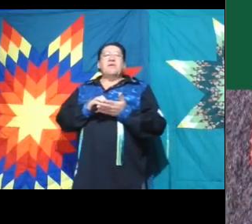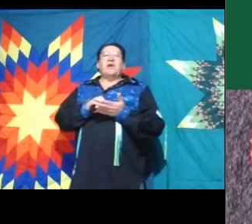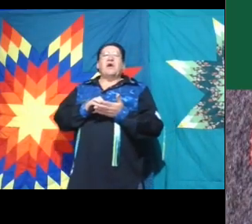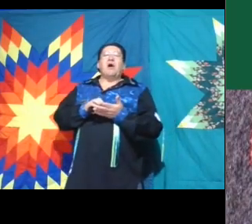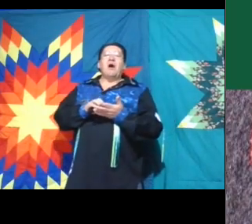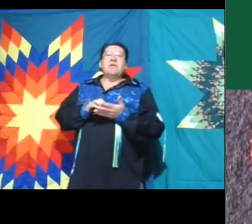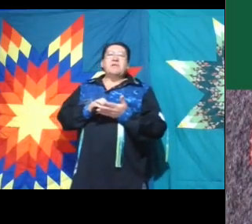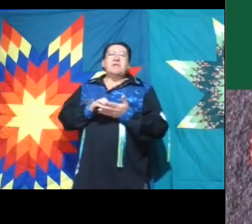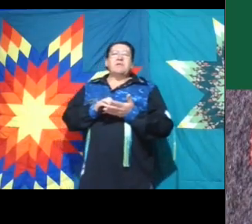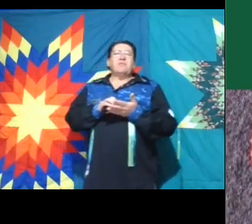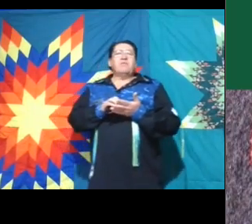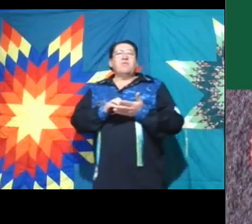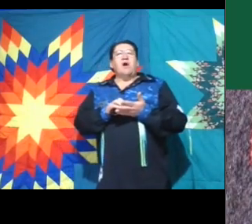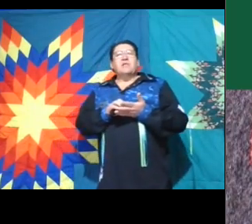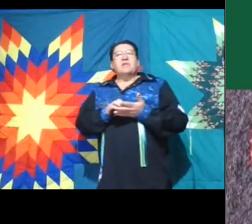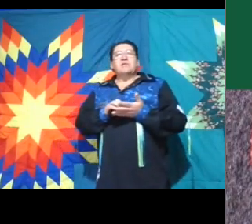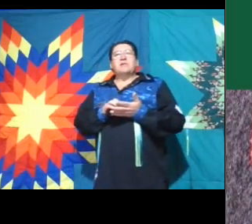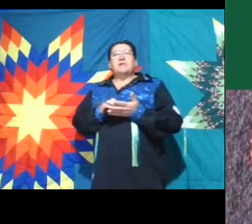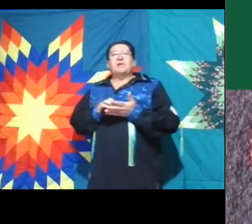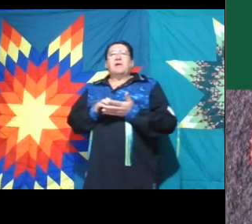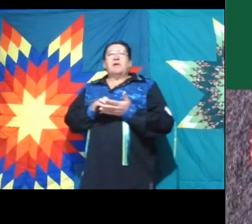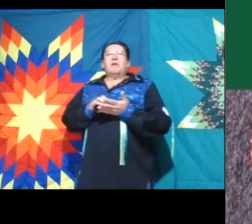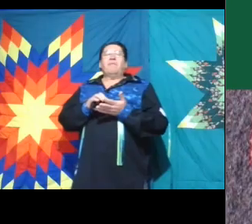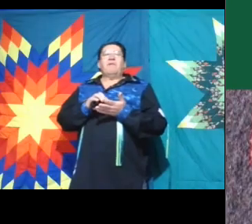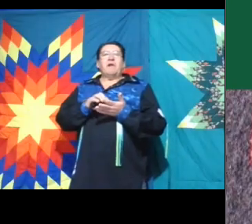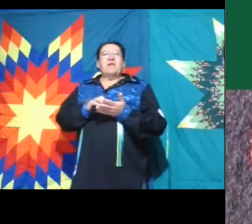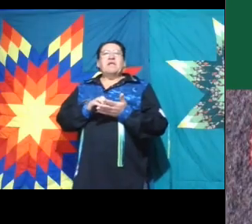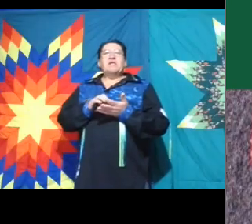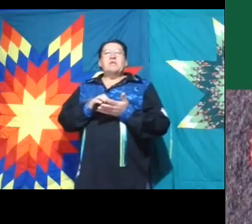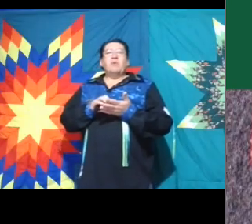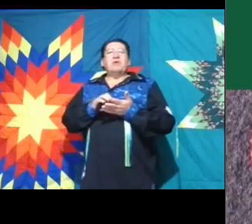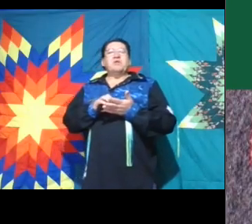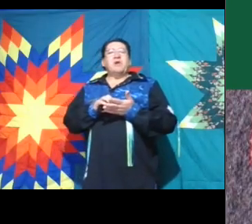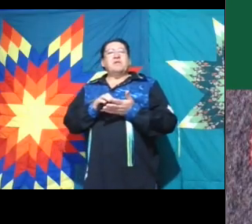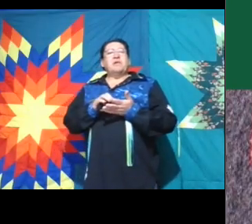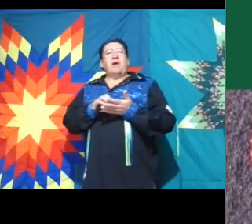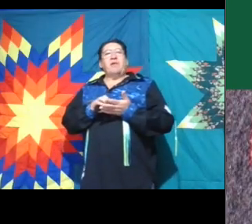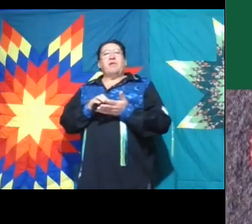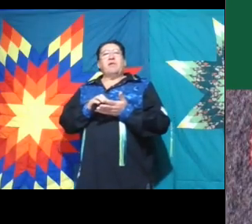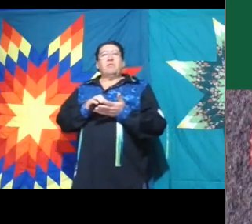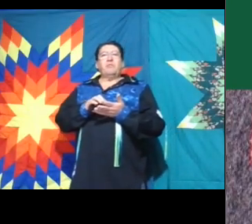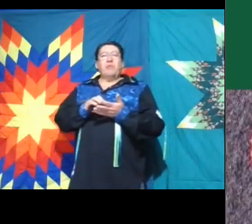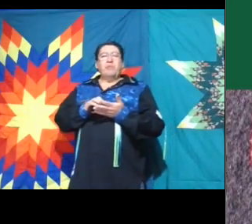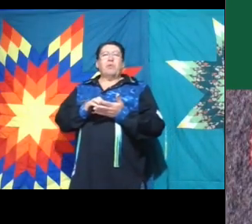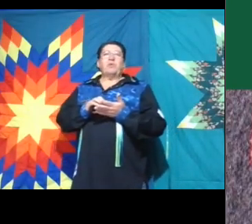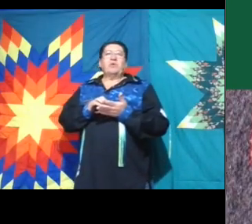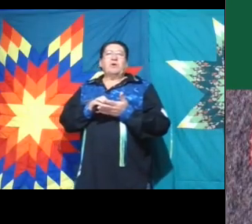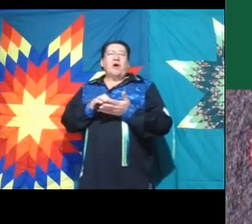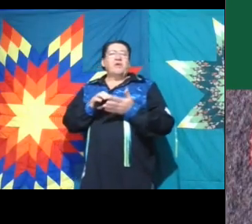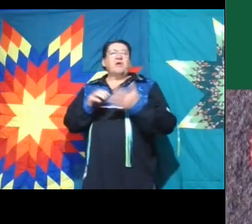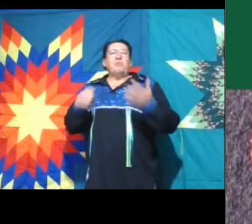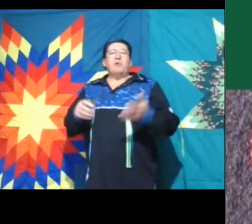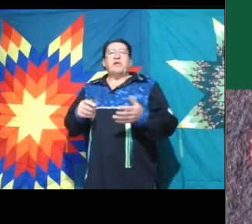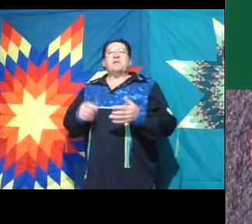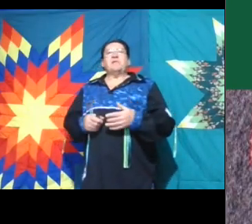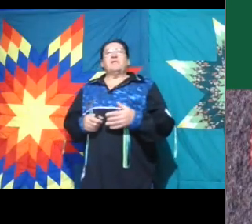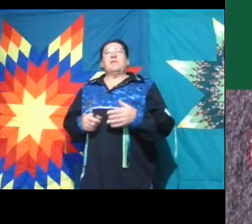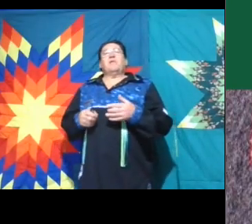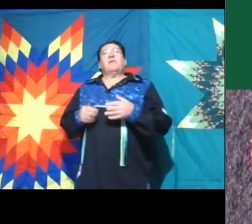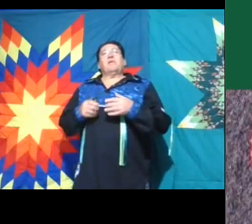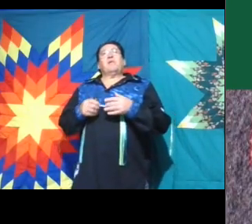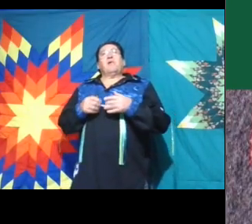these are the causes, the root causes for Indigenous people to trust other people, other